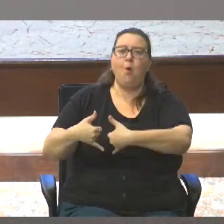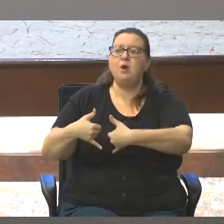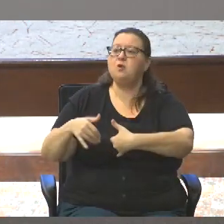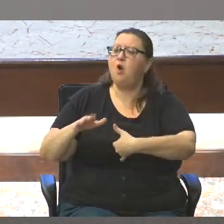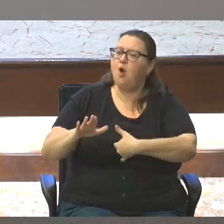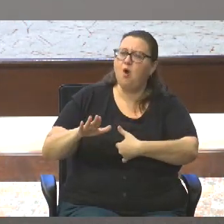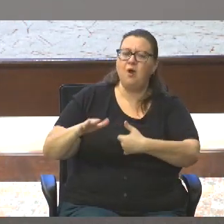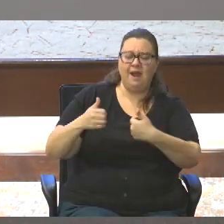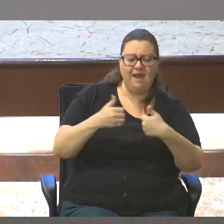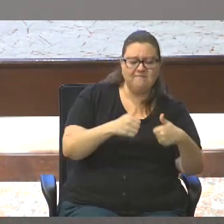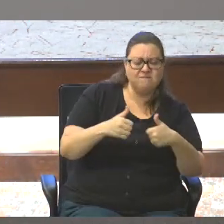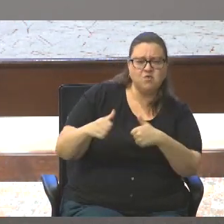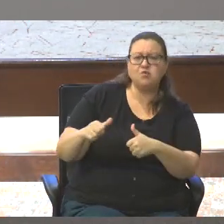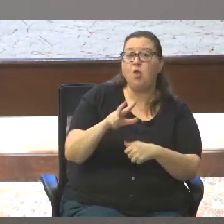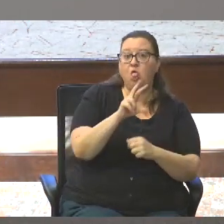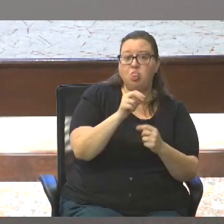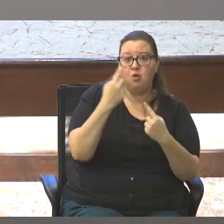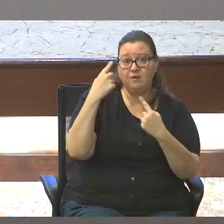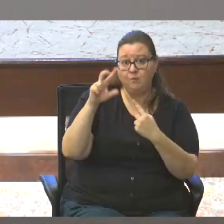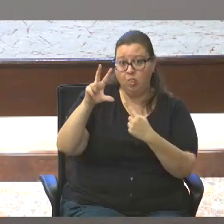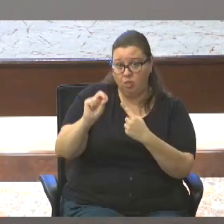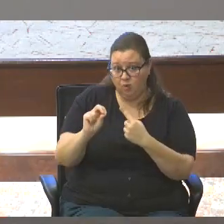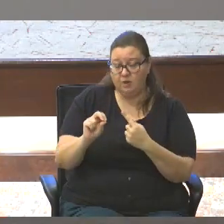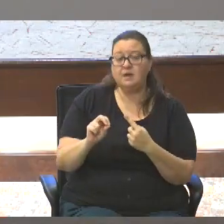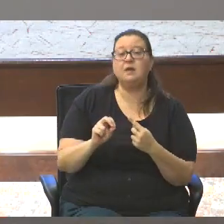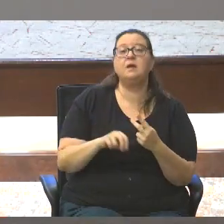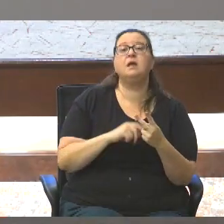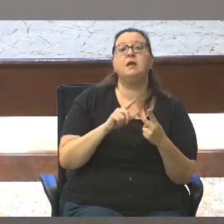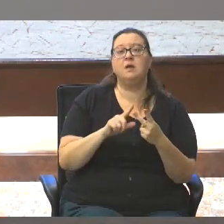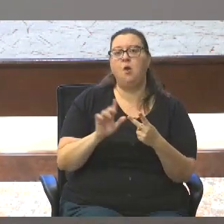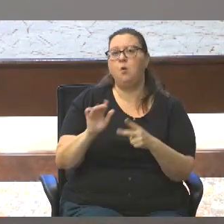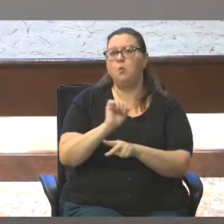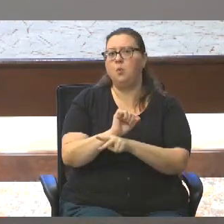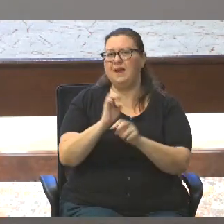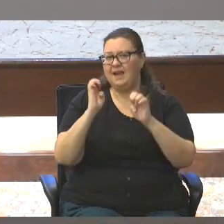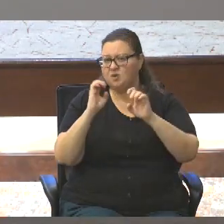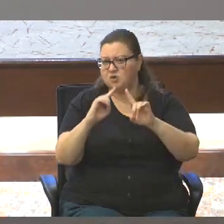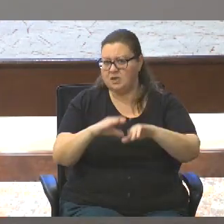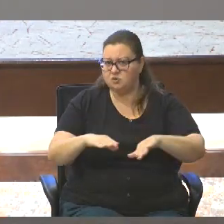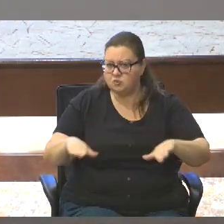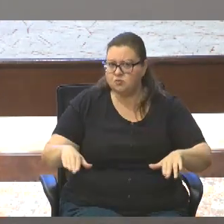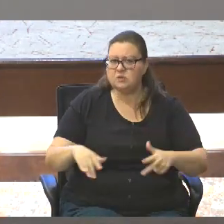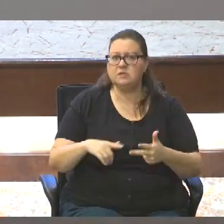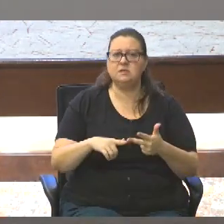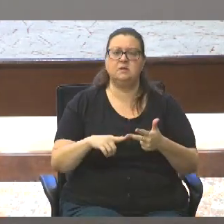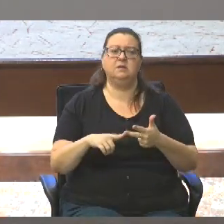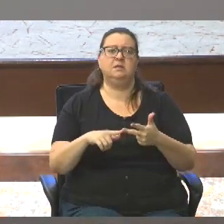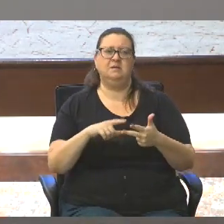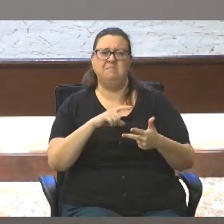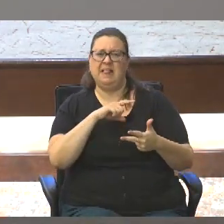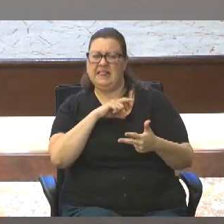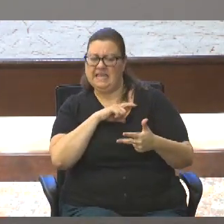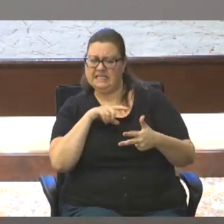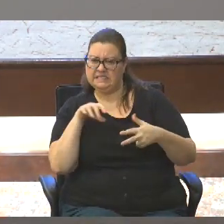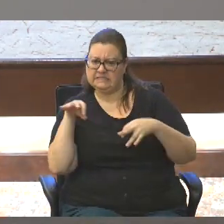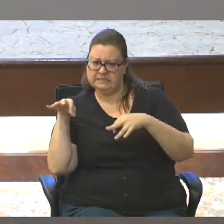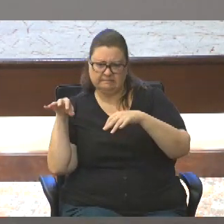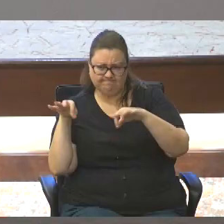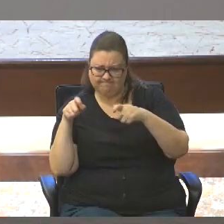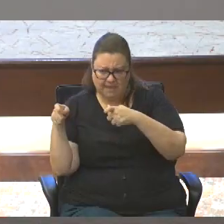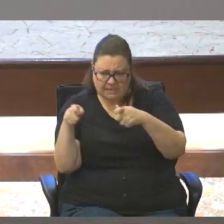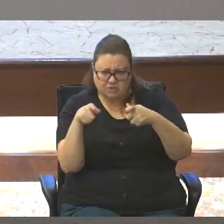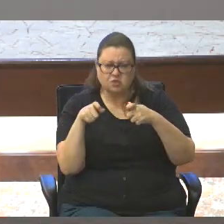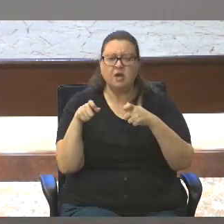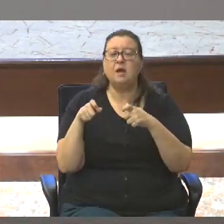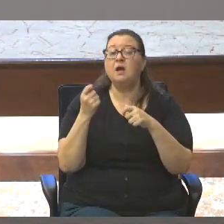for 30 work that she does, as well as work to educate children in policing. And one of the things they highlighted is, only